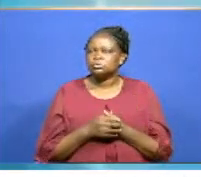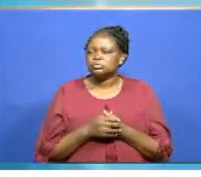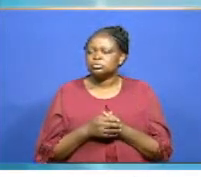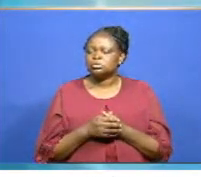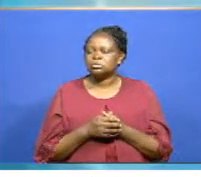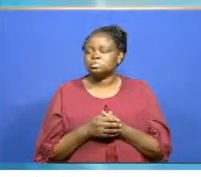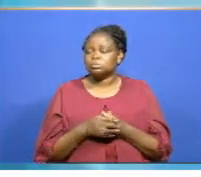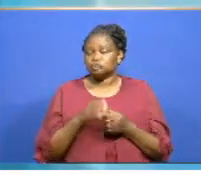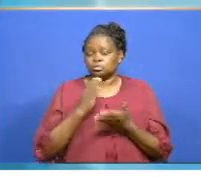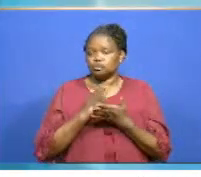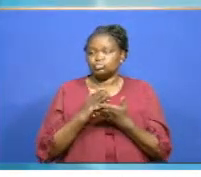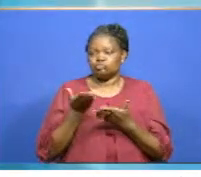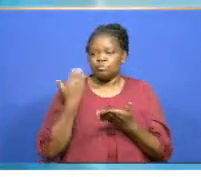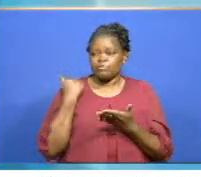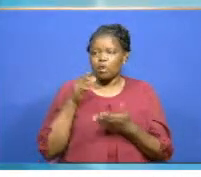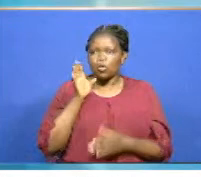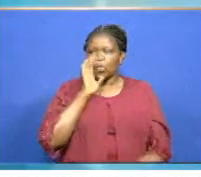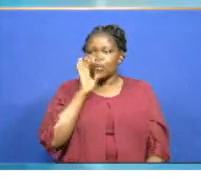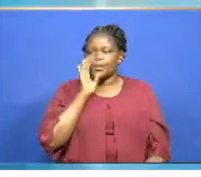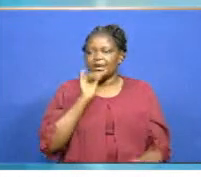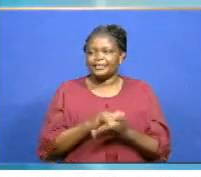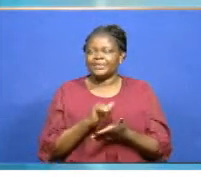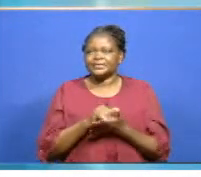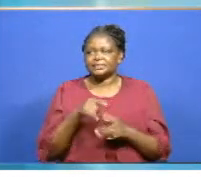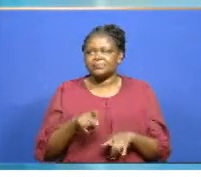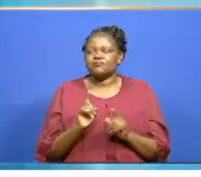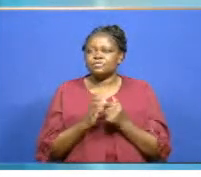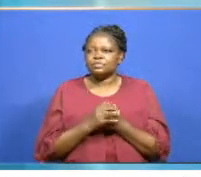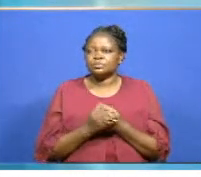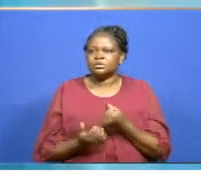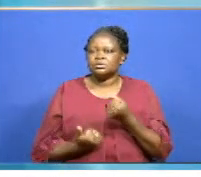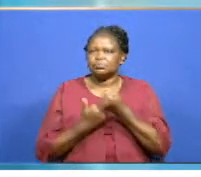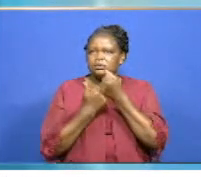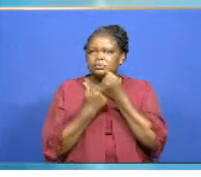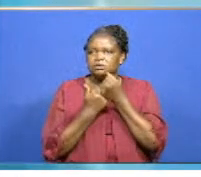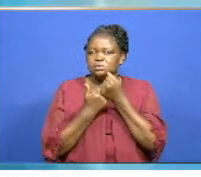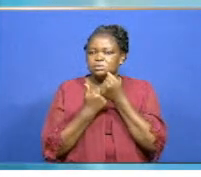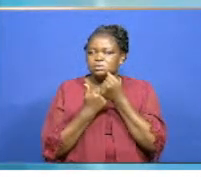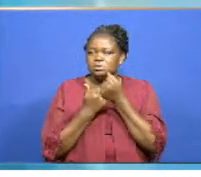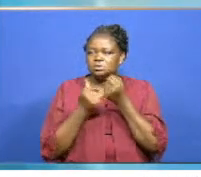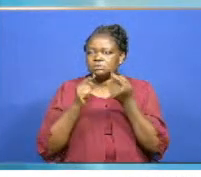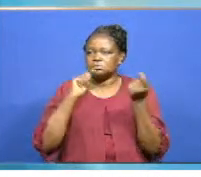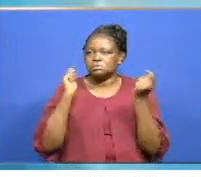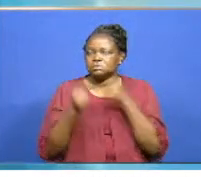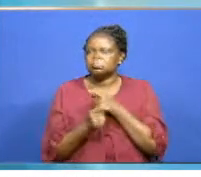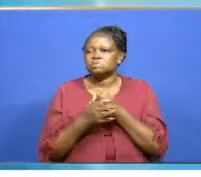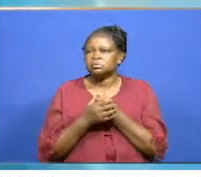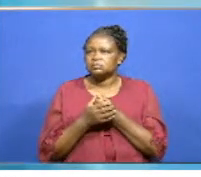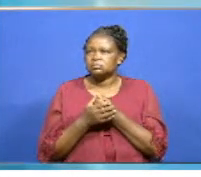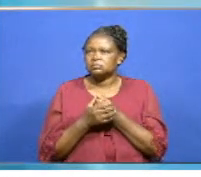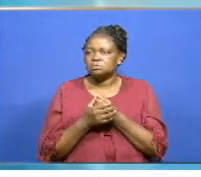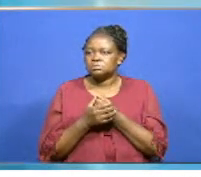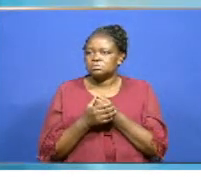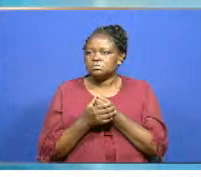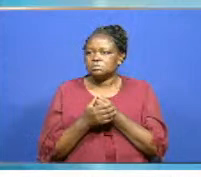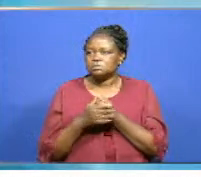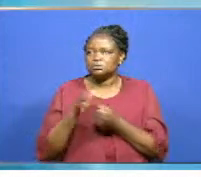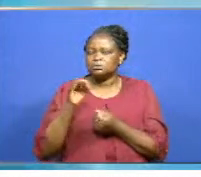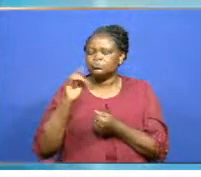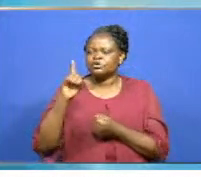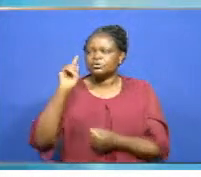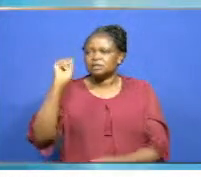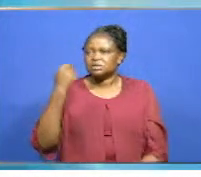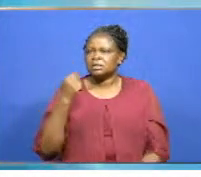easily, there was that rumor that he was behind the coup in Ford, Kenya. They